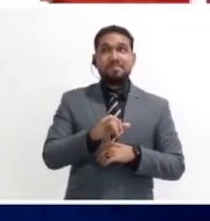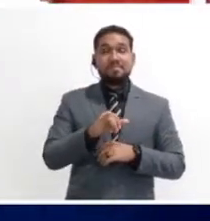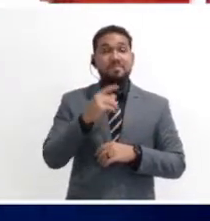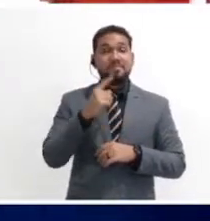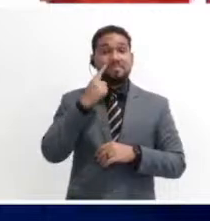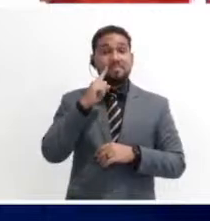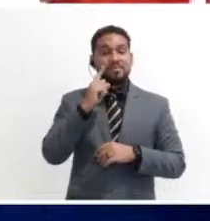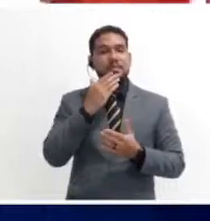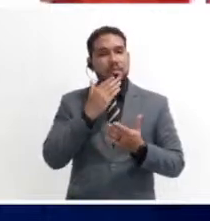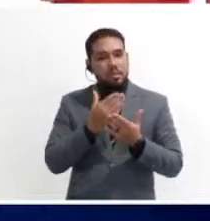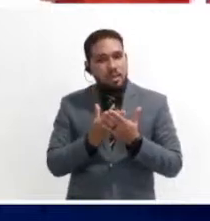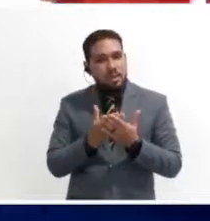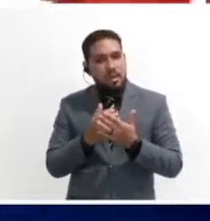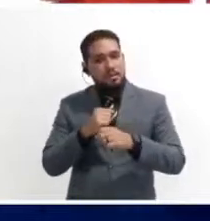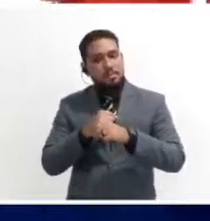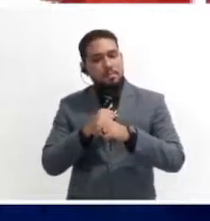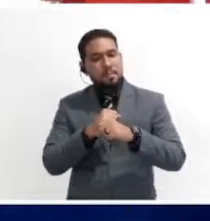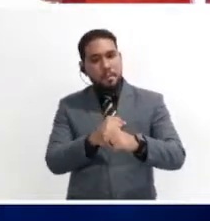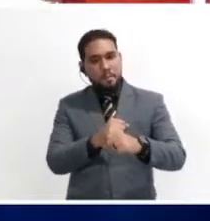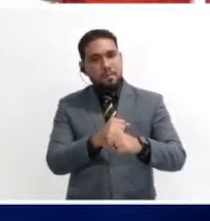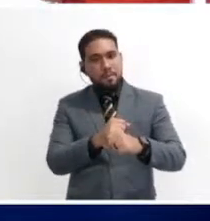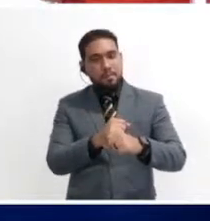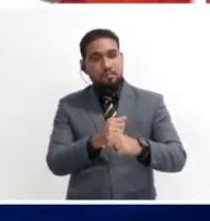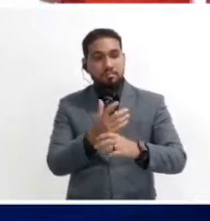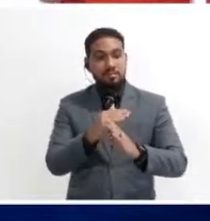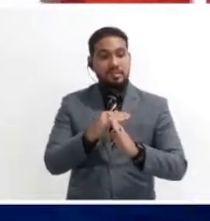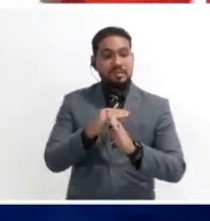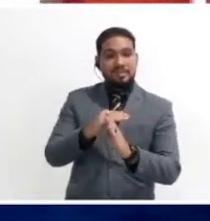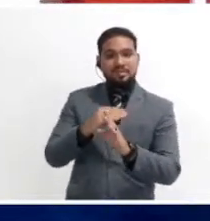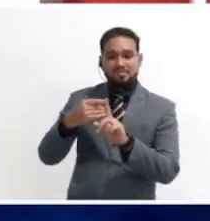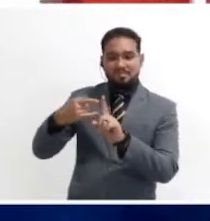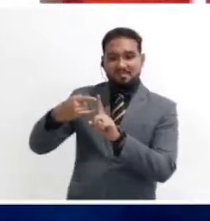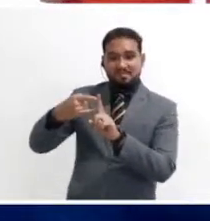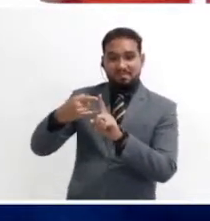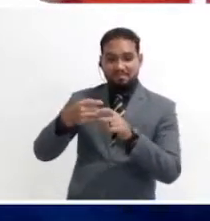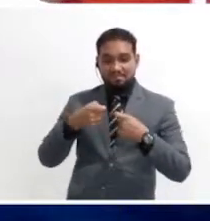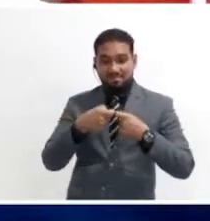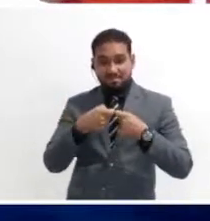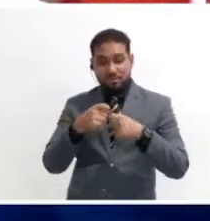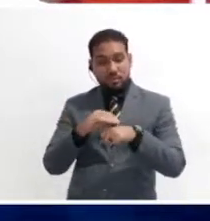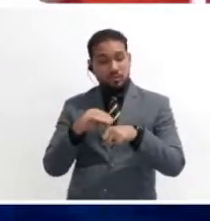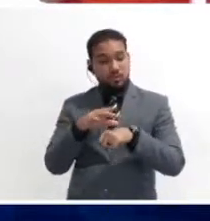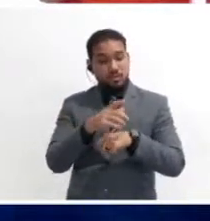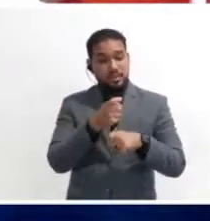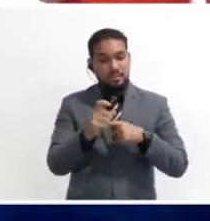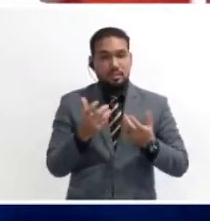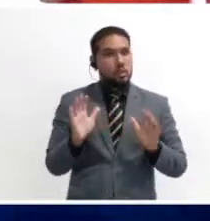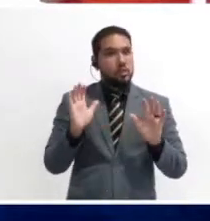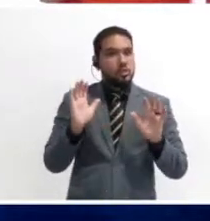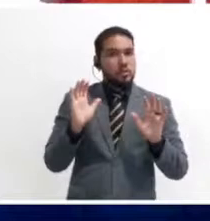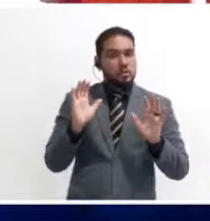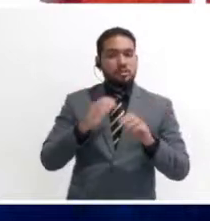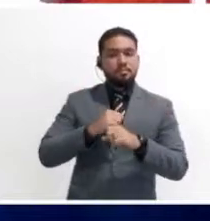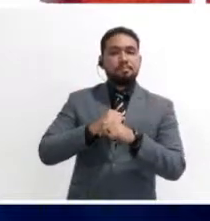on the wavelength of what you're trying to shield. There doesn't have to be a continuous metal film. It